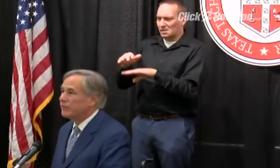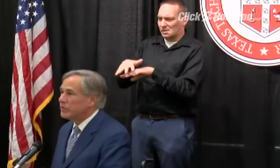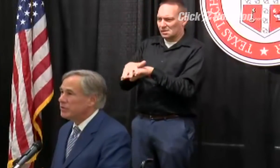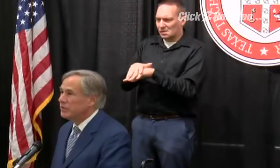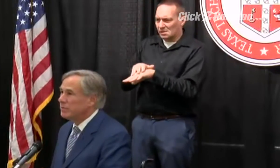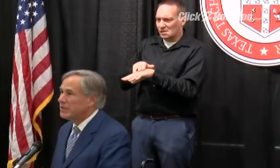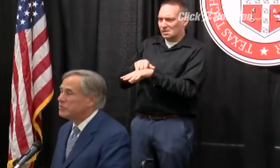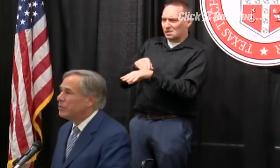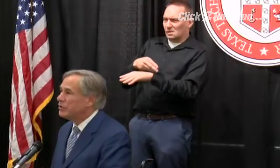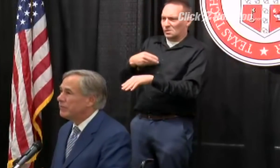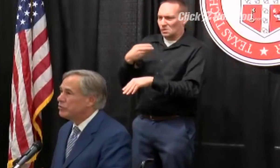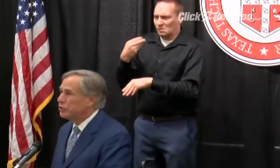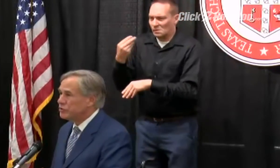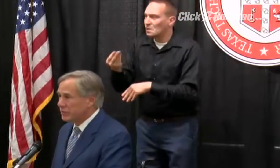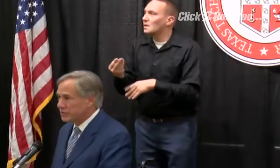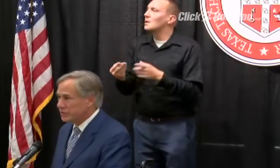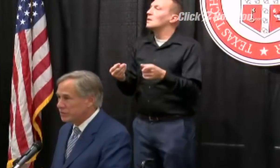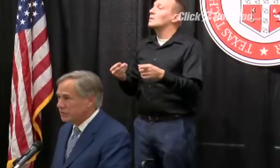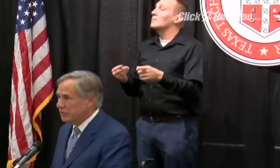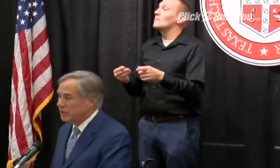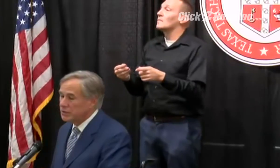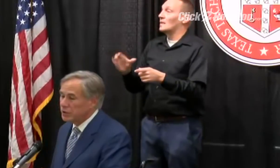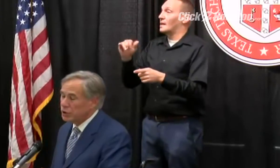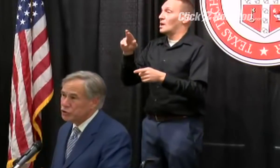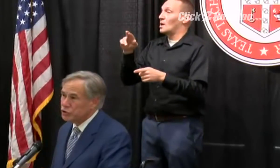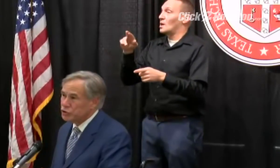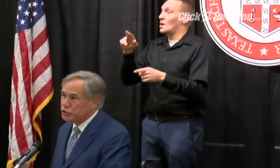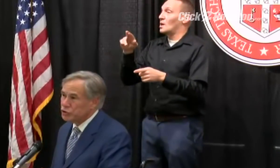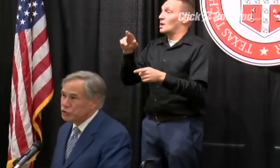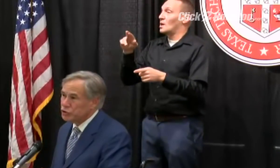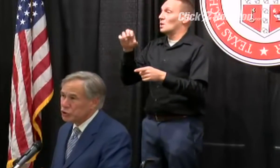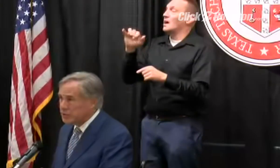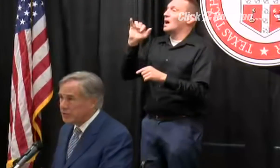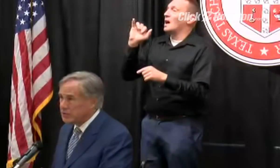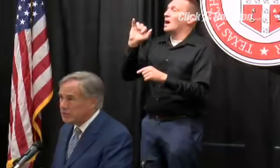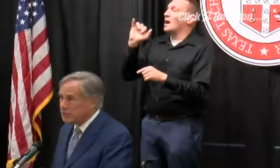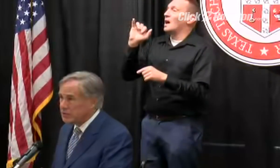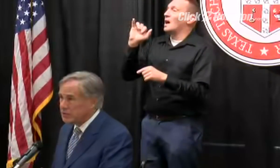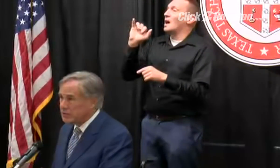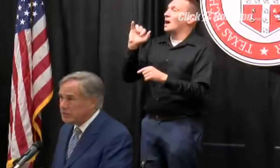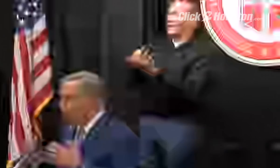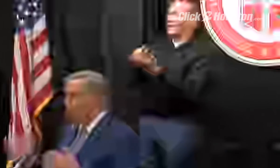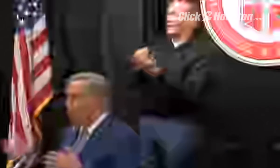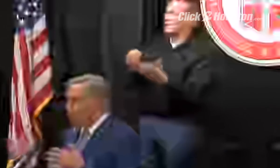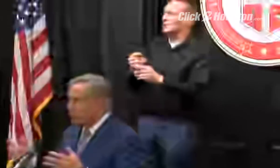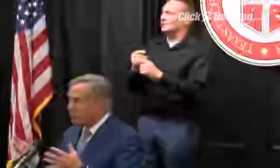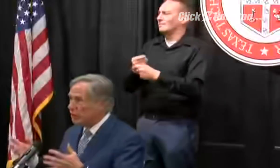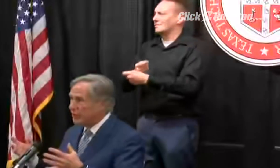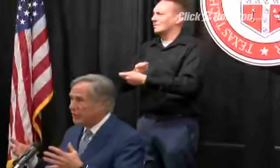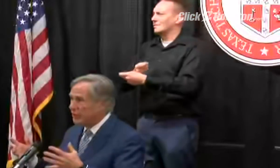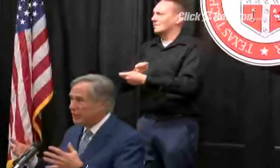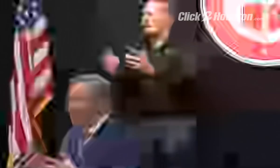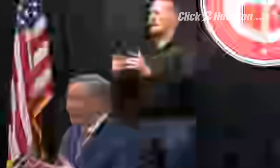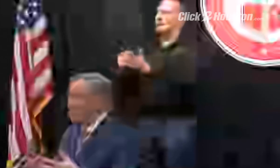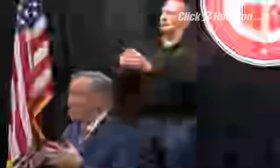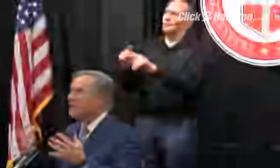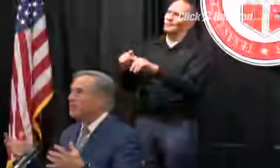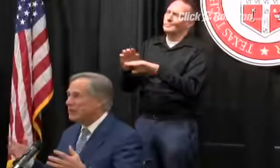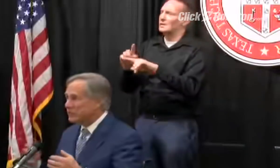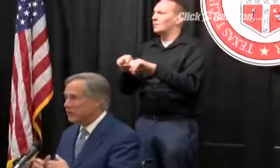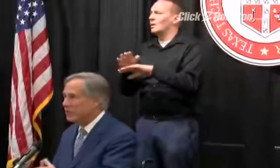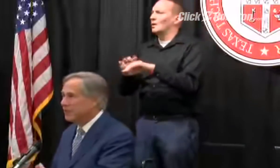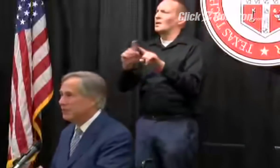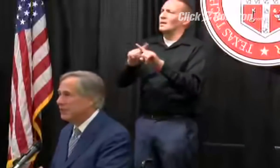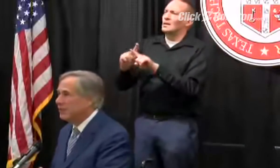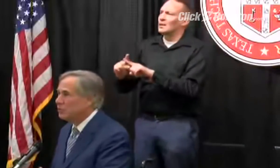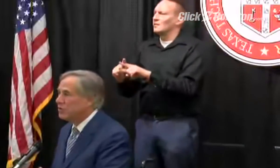handled different based upon different jurisdictions. There are certain large cities, you know, I know part of your viewing area may be, let's say, El